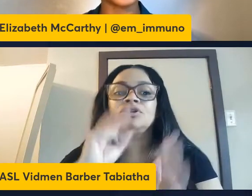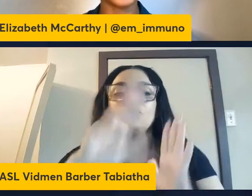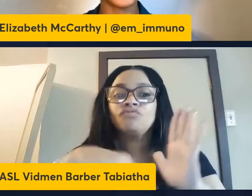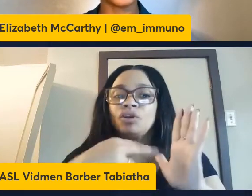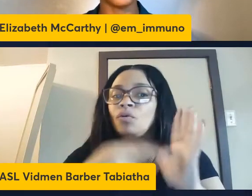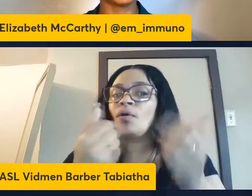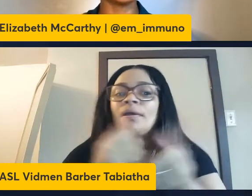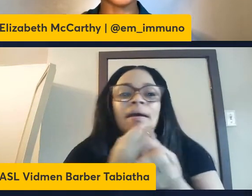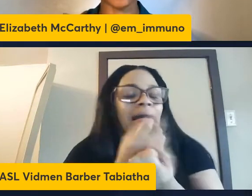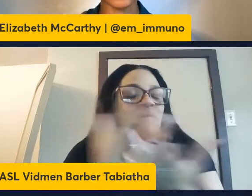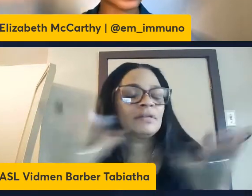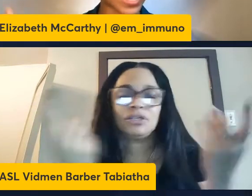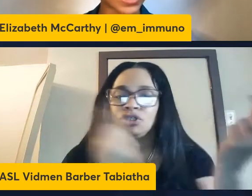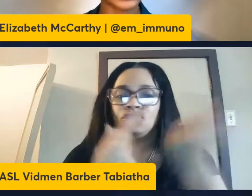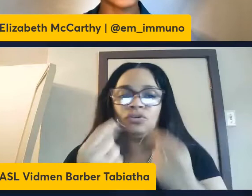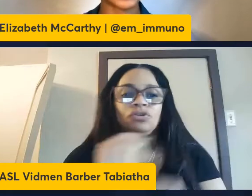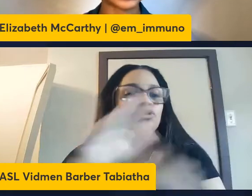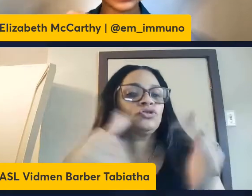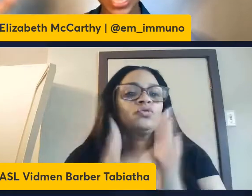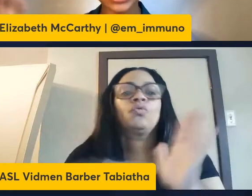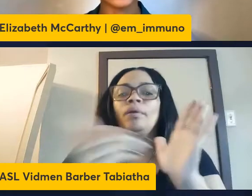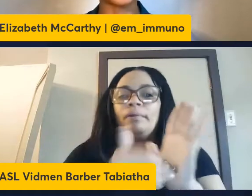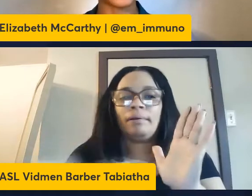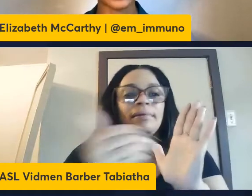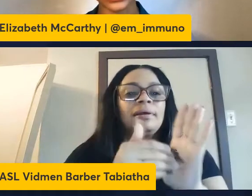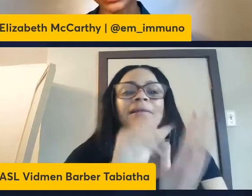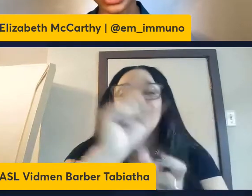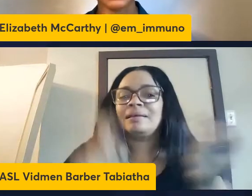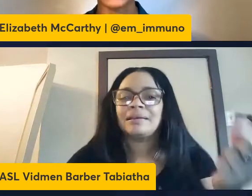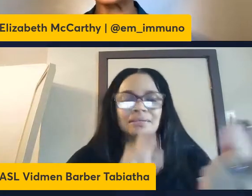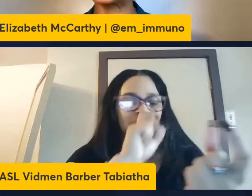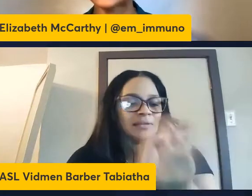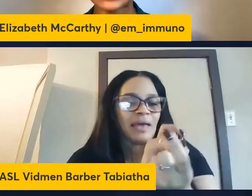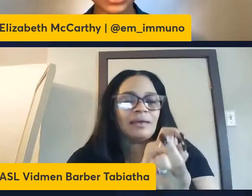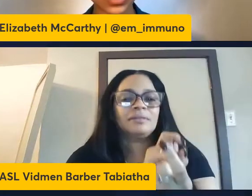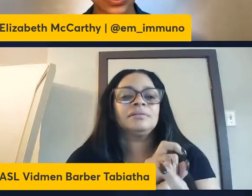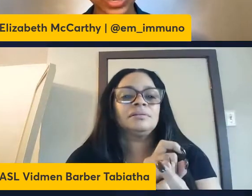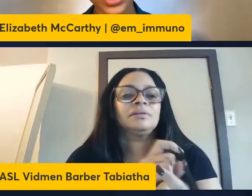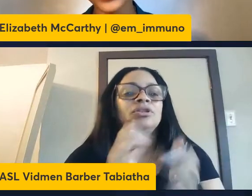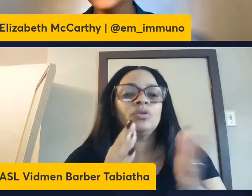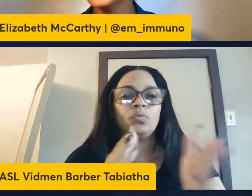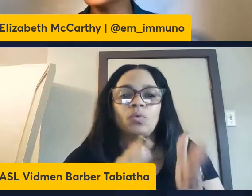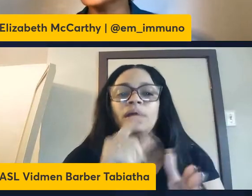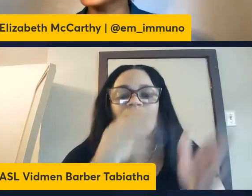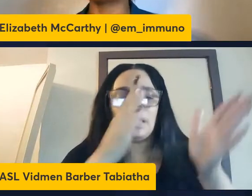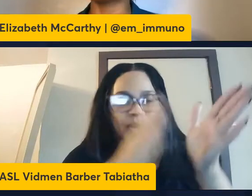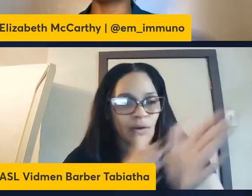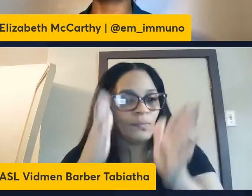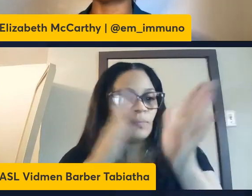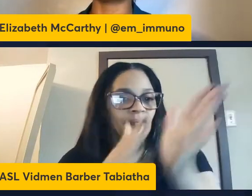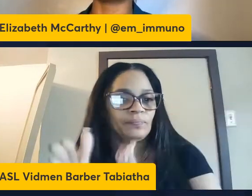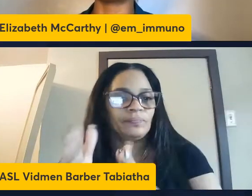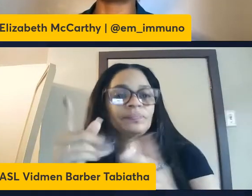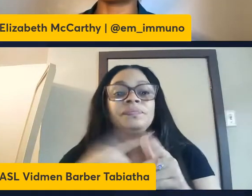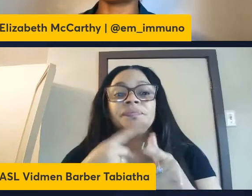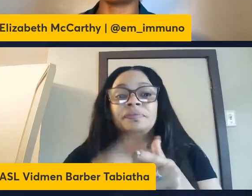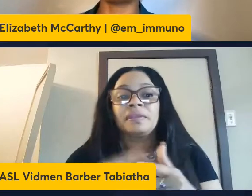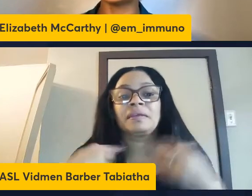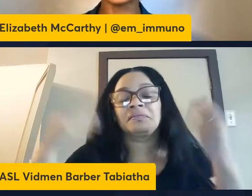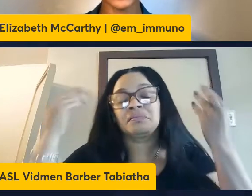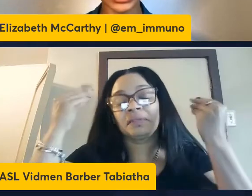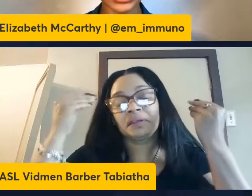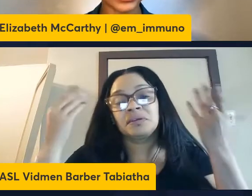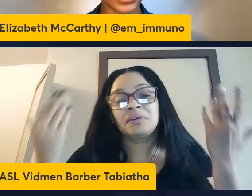you ran. And so you can do that all again, like exactly the way that you typed it in, exactly the order. And then I think that